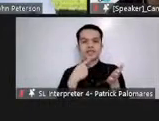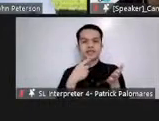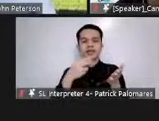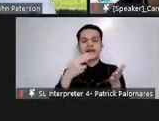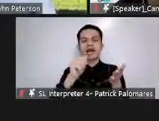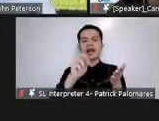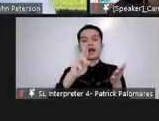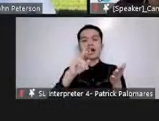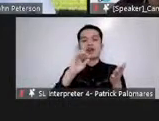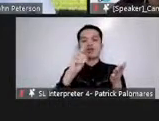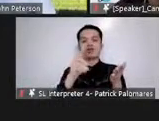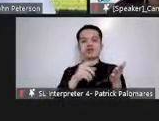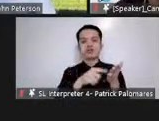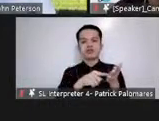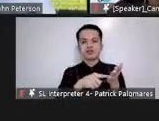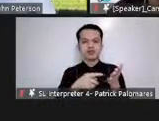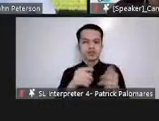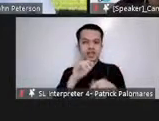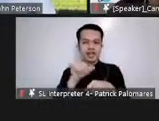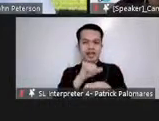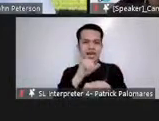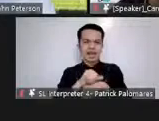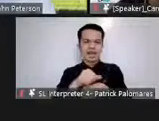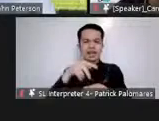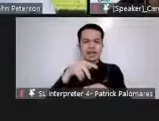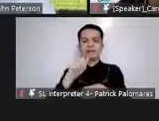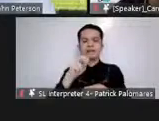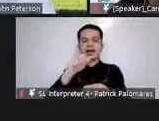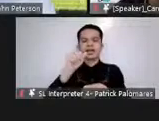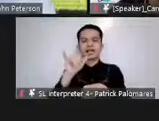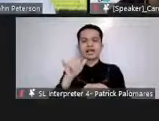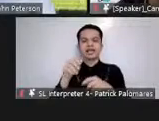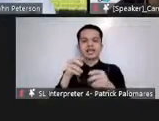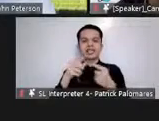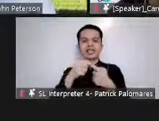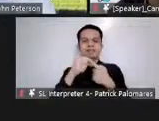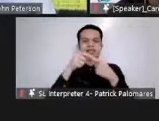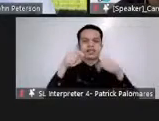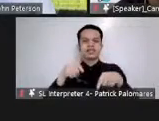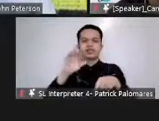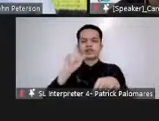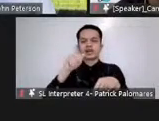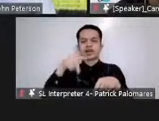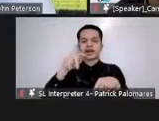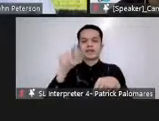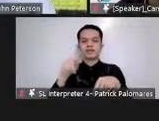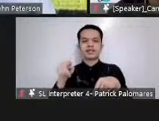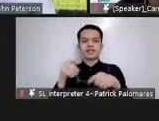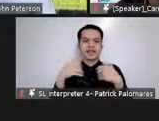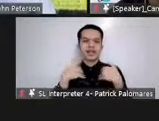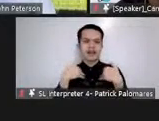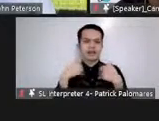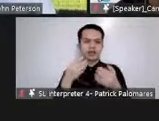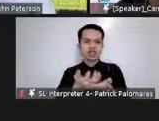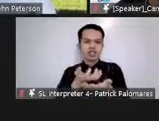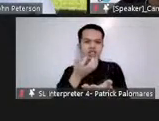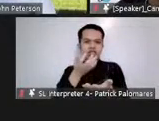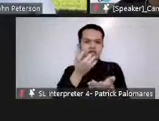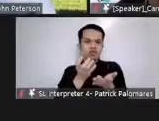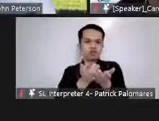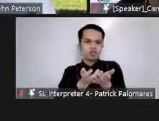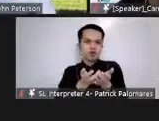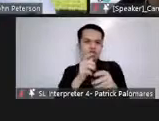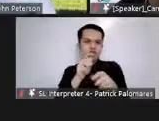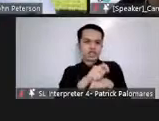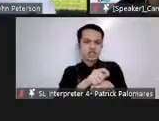Harold Banderida. The island of Panay, especially here in Capiz, we have a rich boat building tradition,